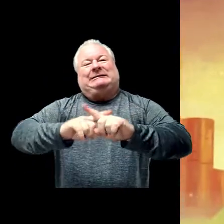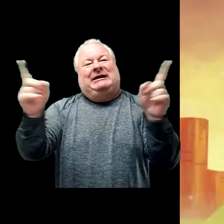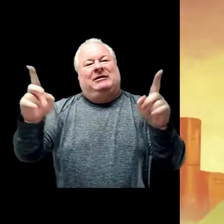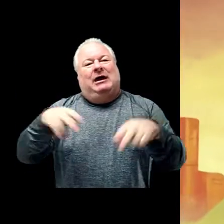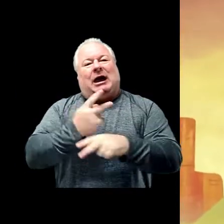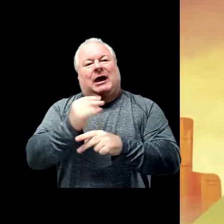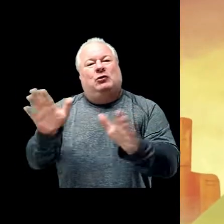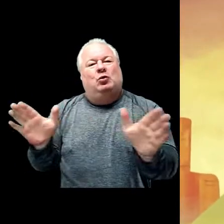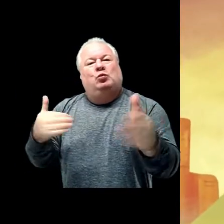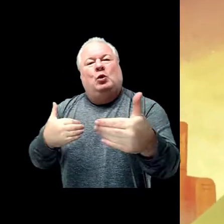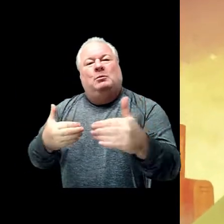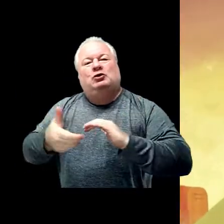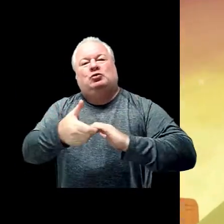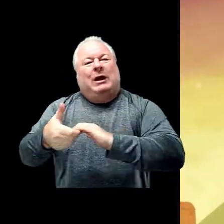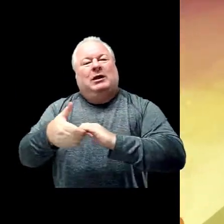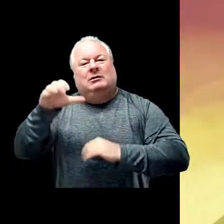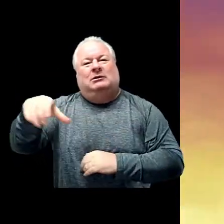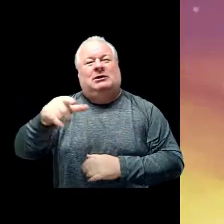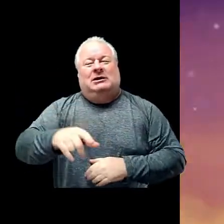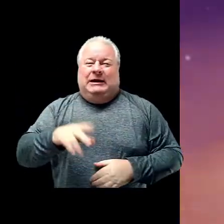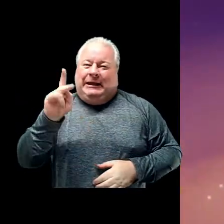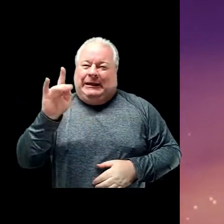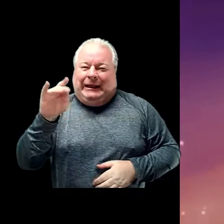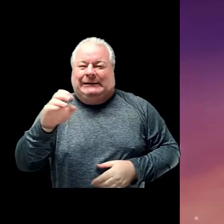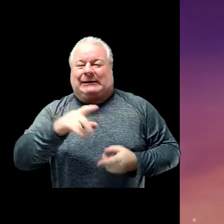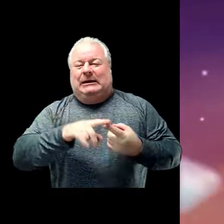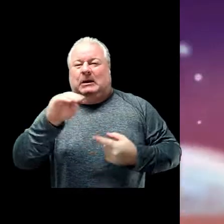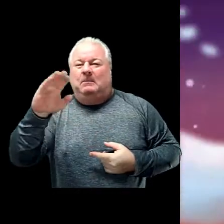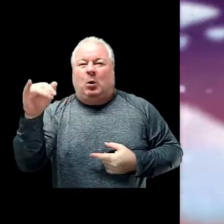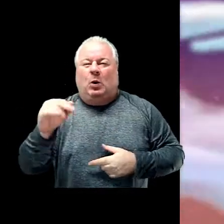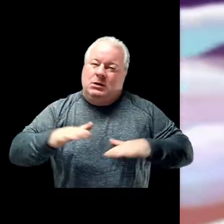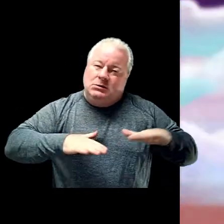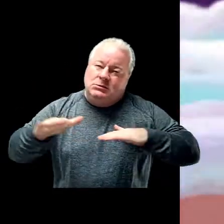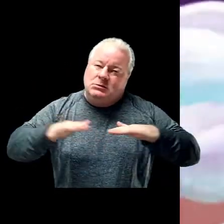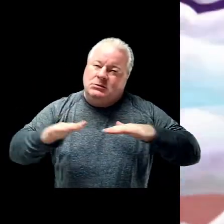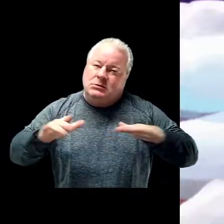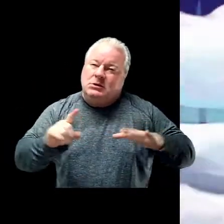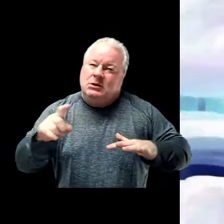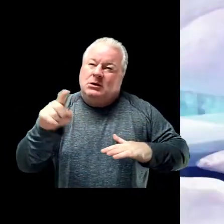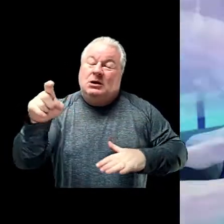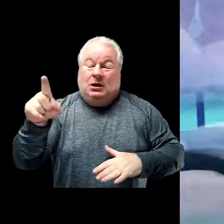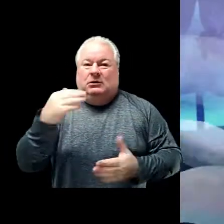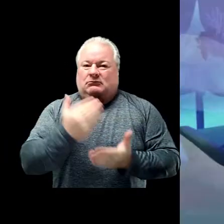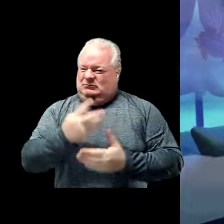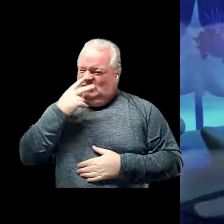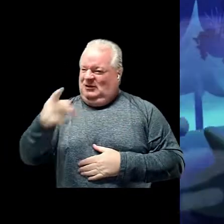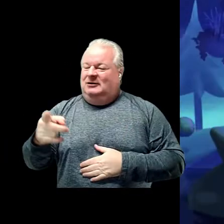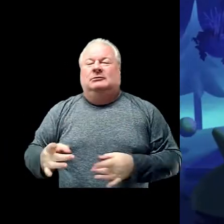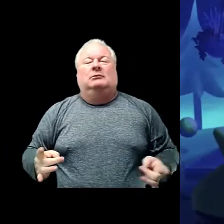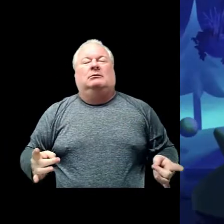Katie and Mojo made the long climb up the hill and found Miss Clara meditating in her garden.